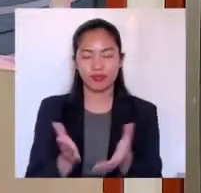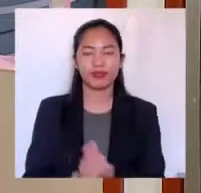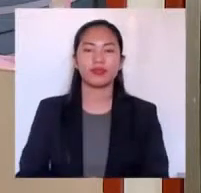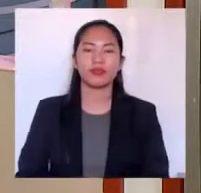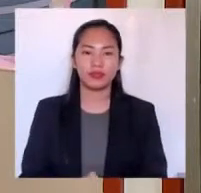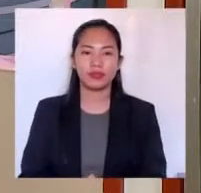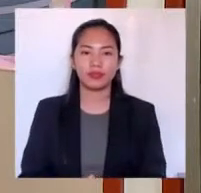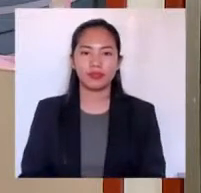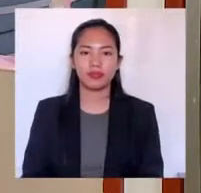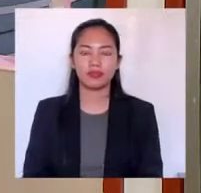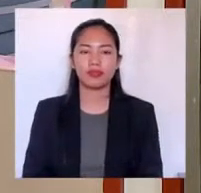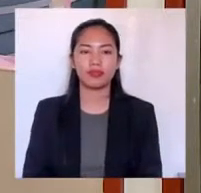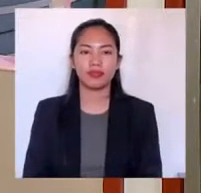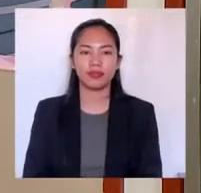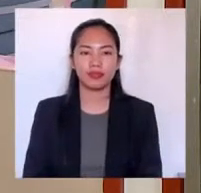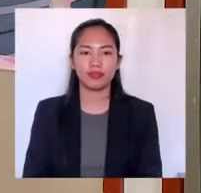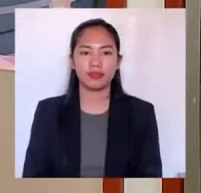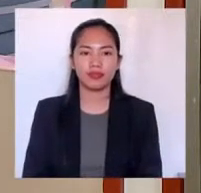ANC.